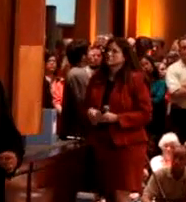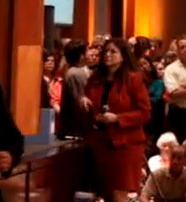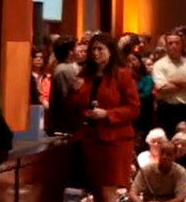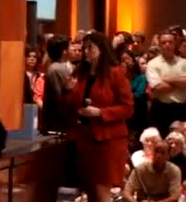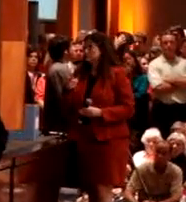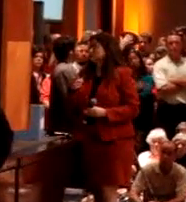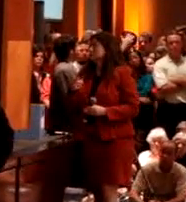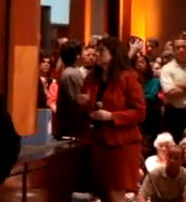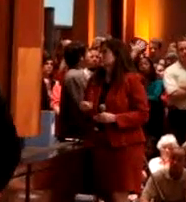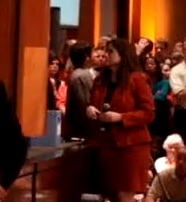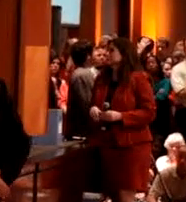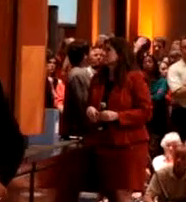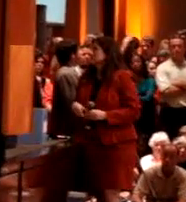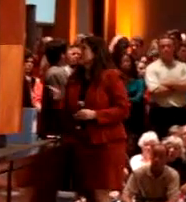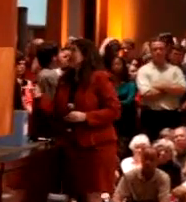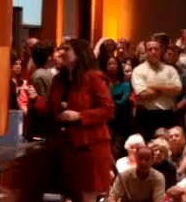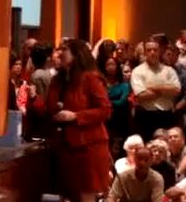it for 100 years.